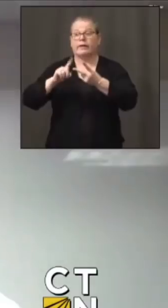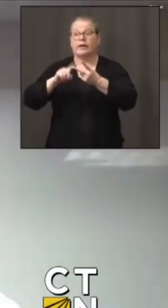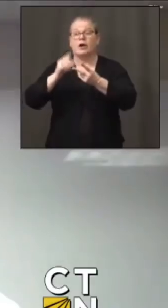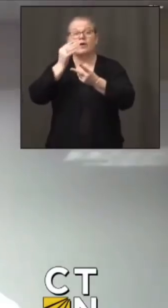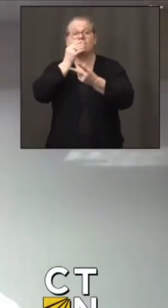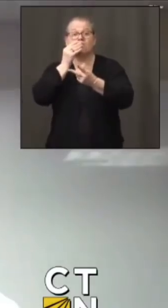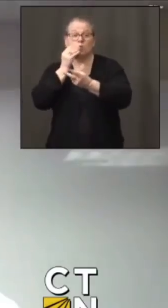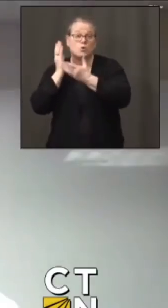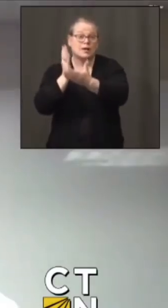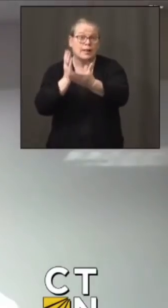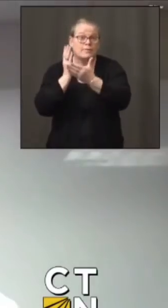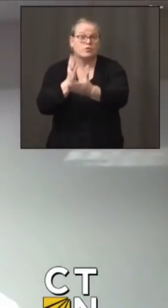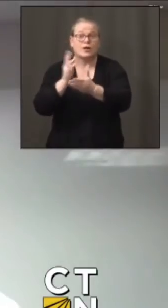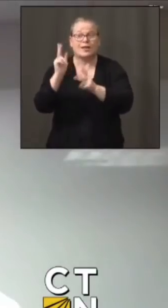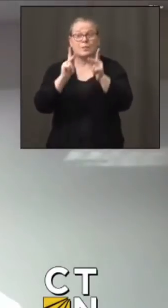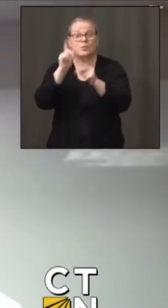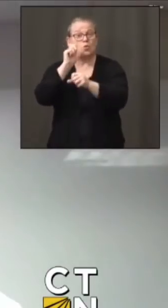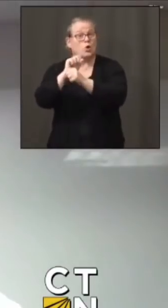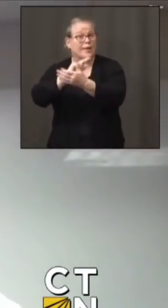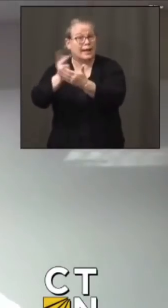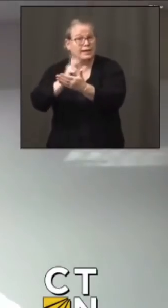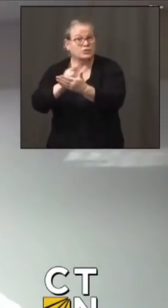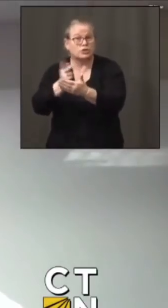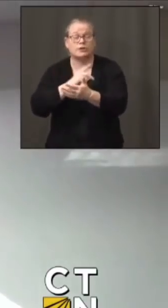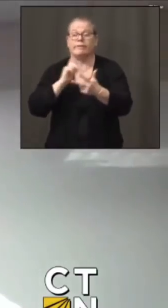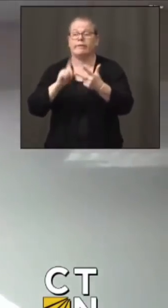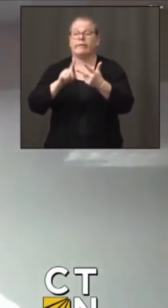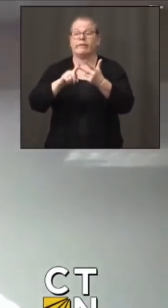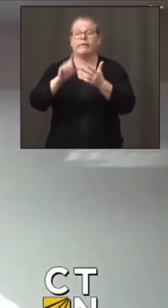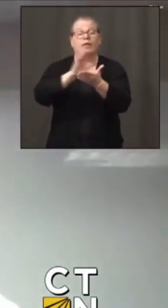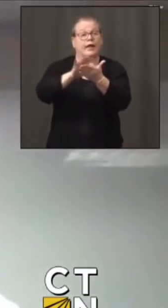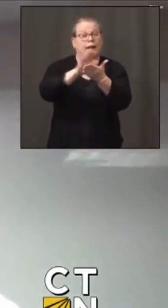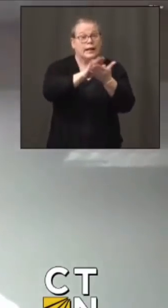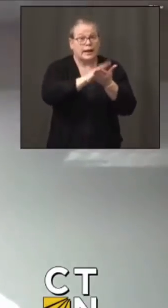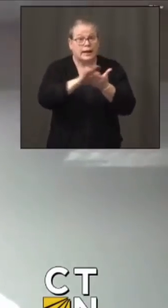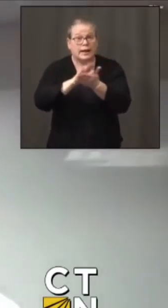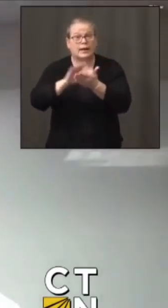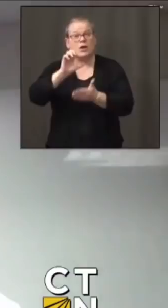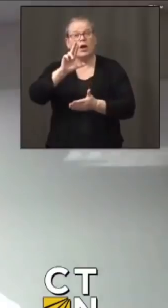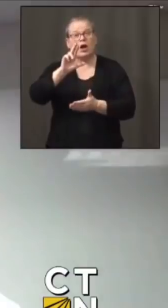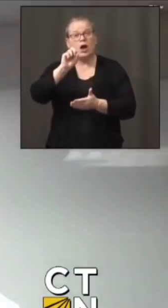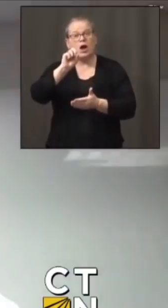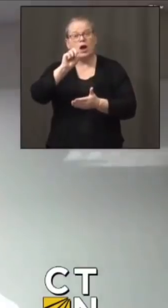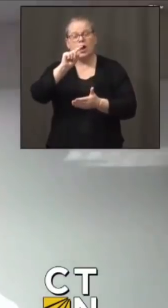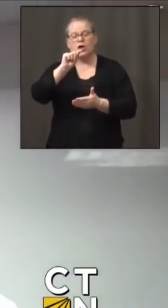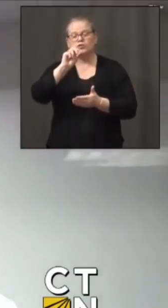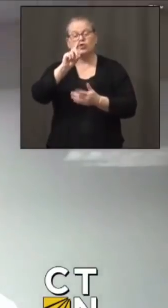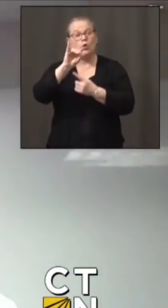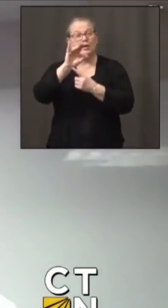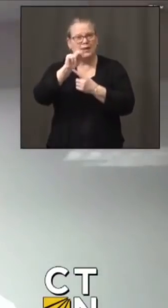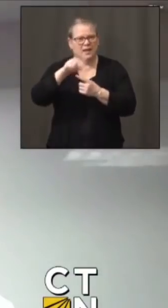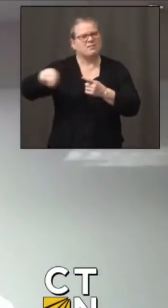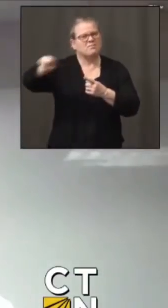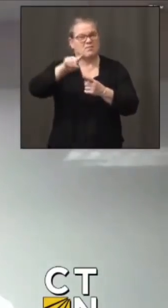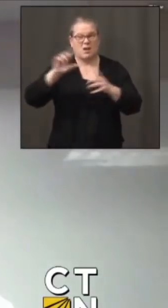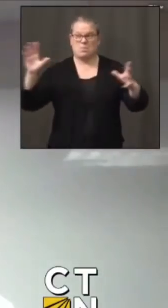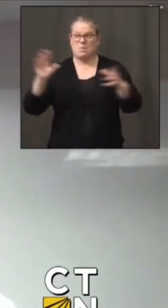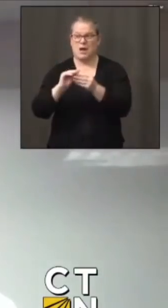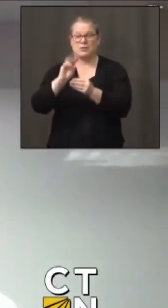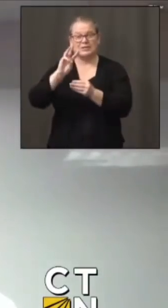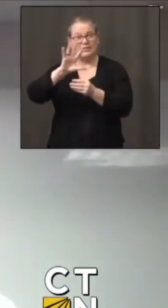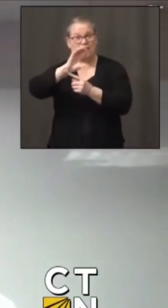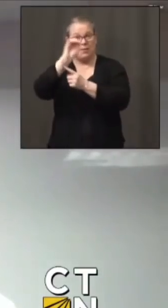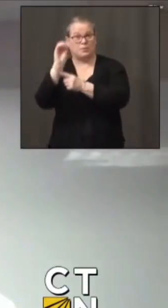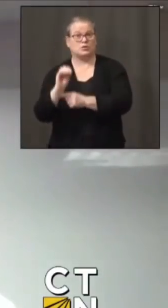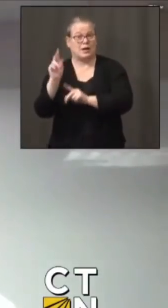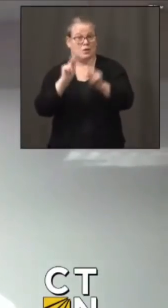personnel, people that are working in the kitchen. About 65% of this group is willing to take the vaccine at this point in time. Again,